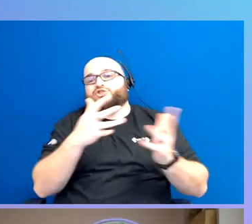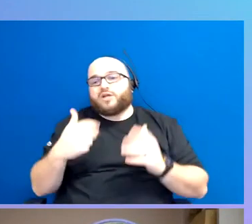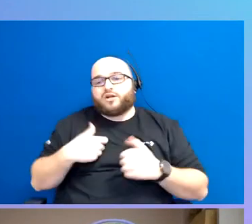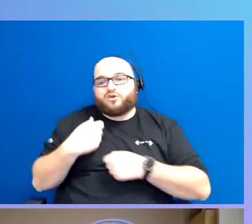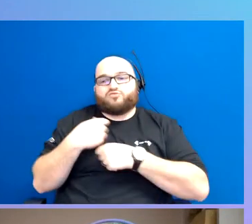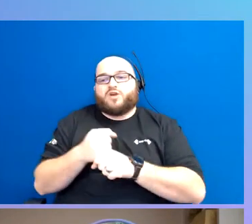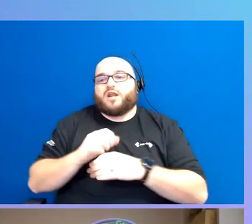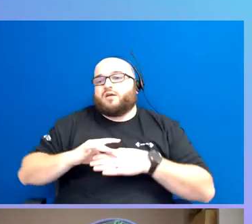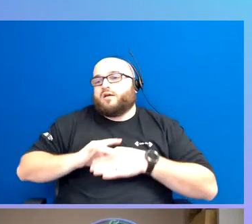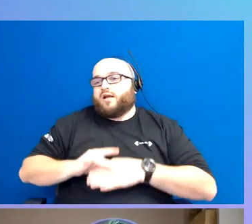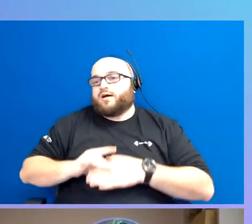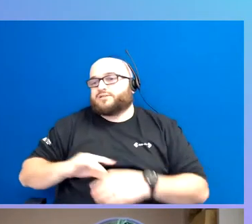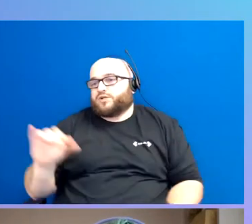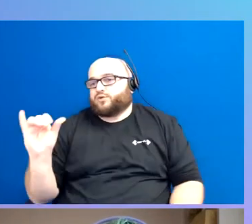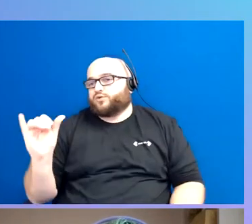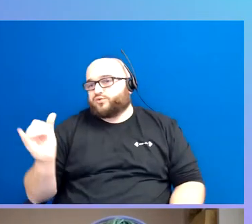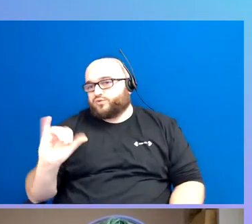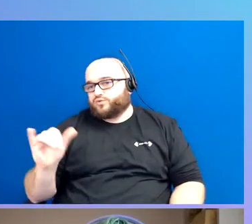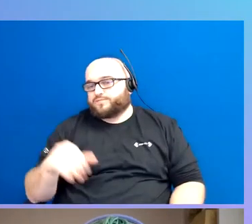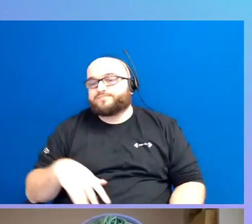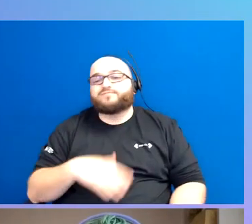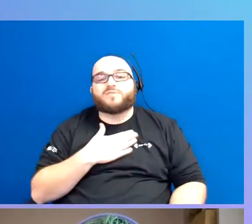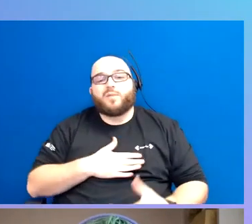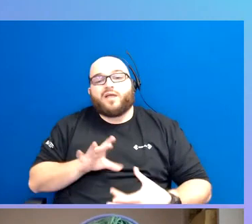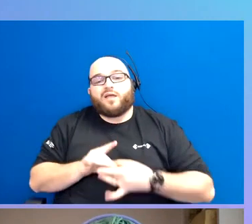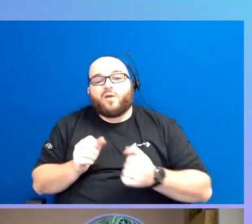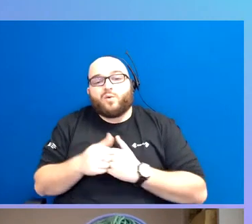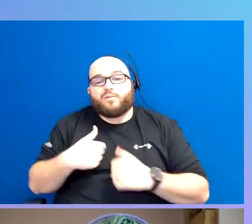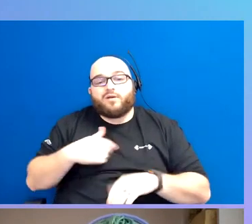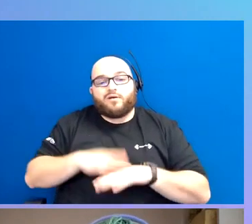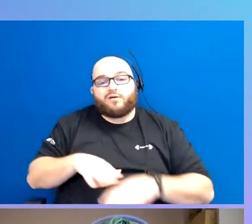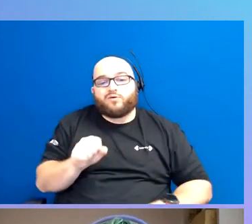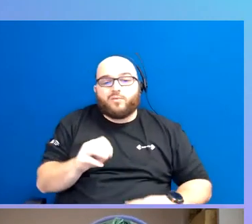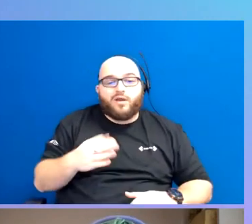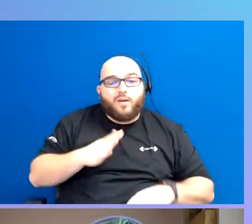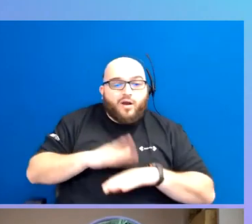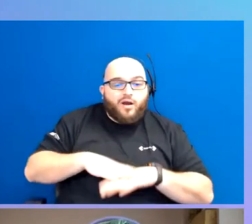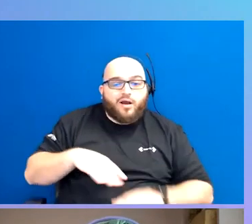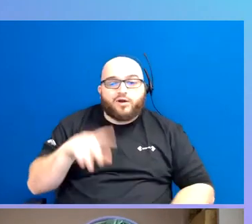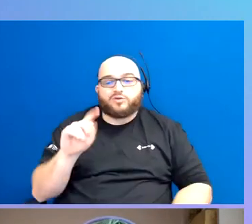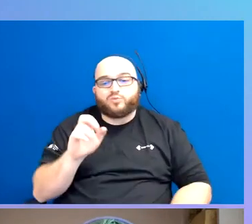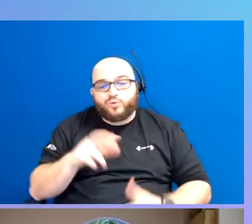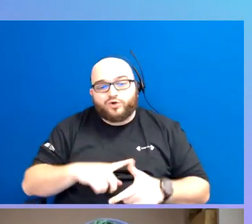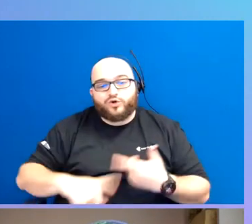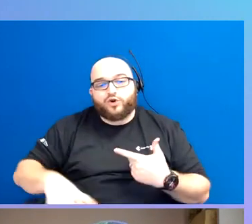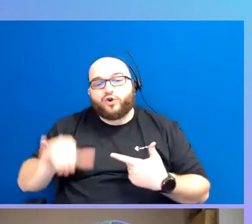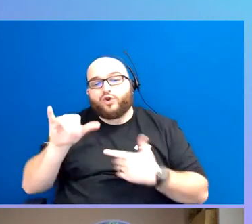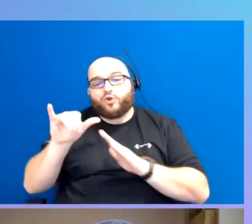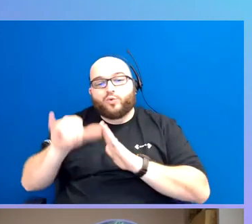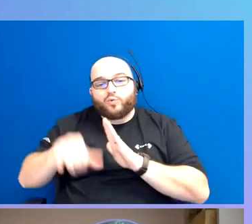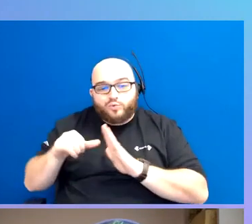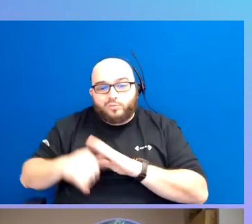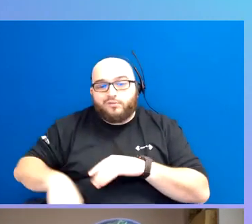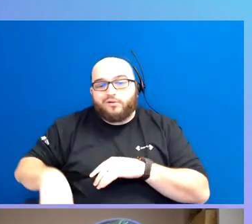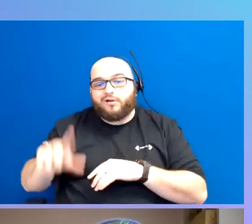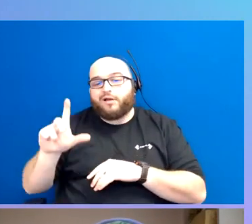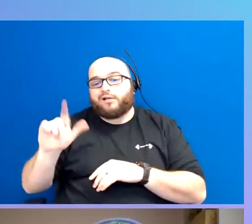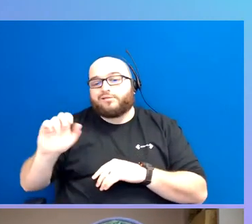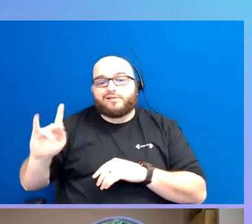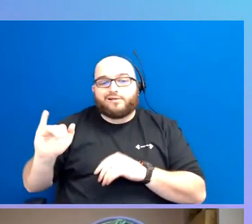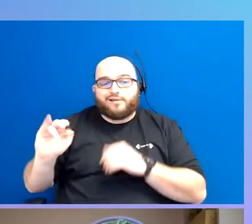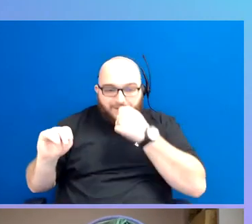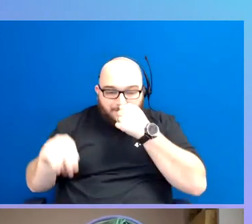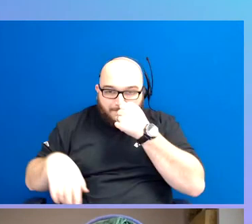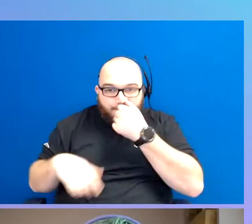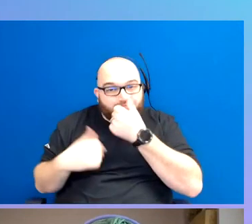So please connect with me on social media. I'm on Twitter, YouTube, and LinkedIn. Follow me there for all the